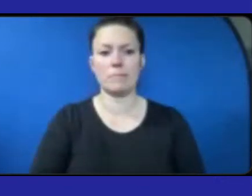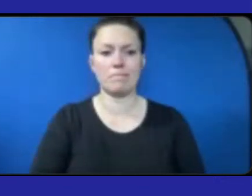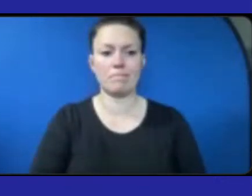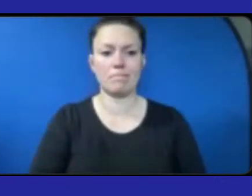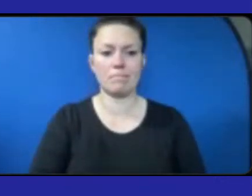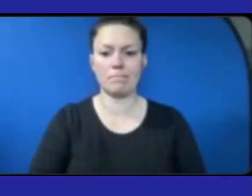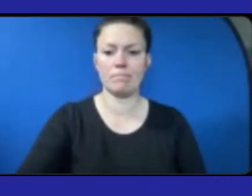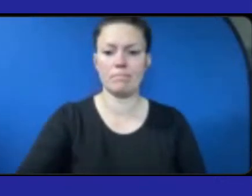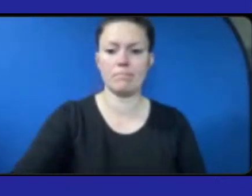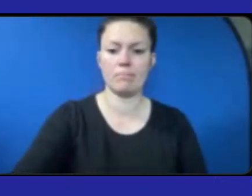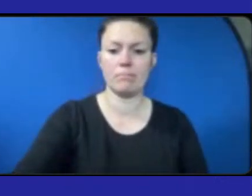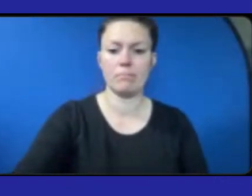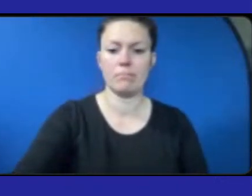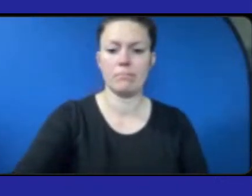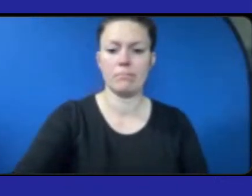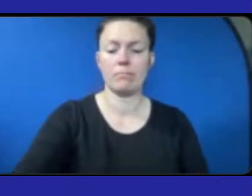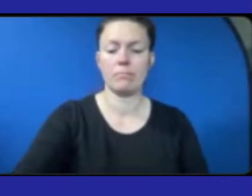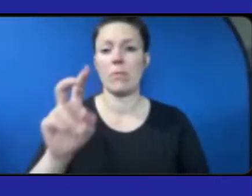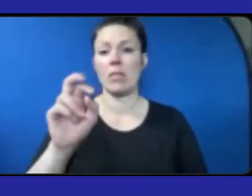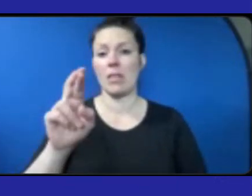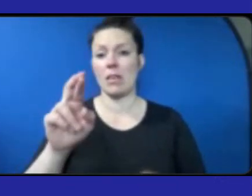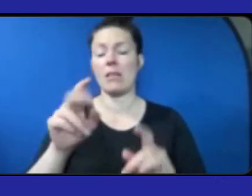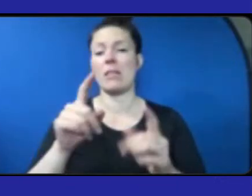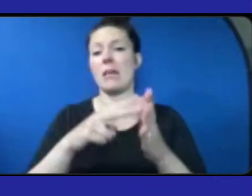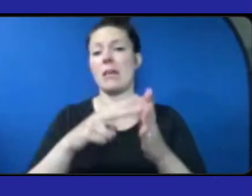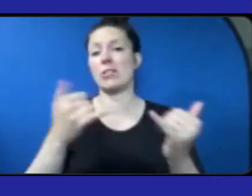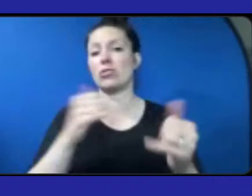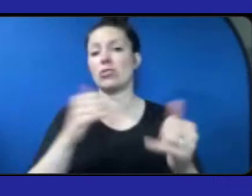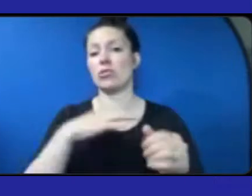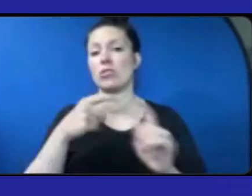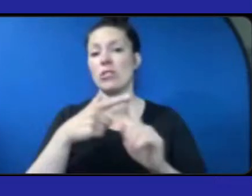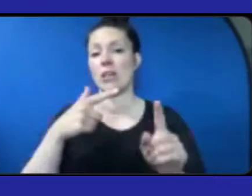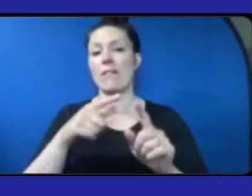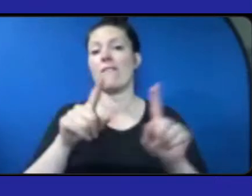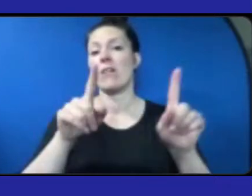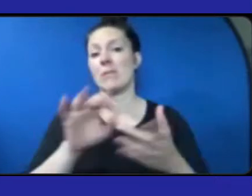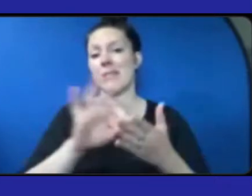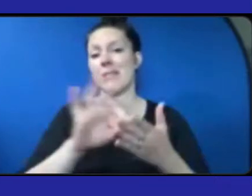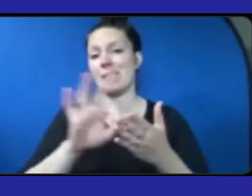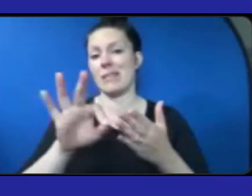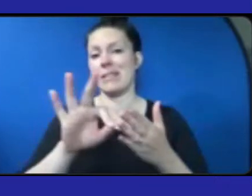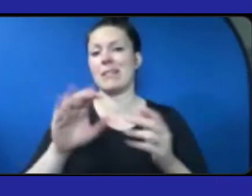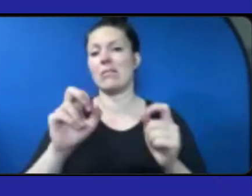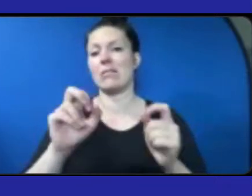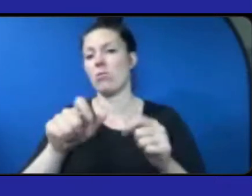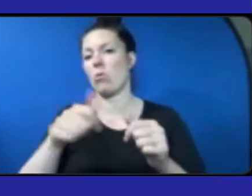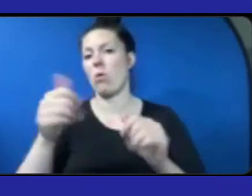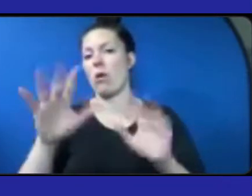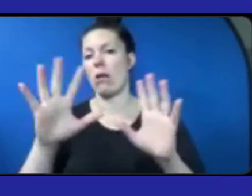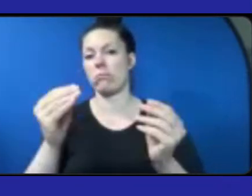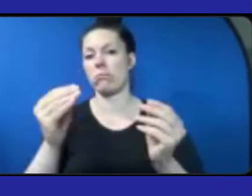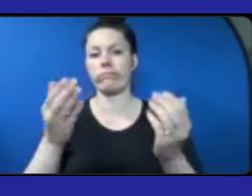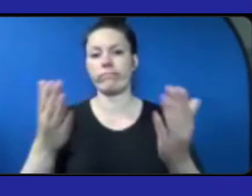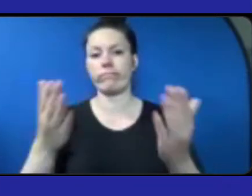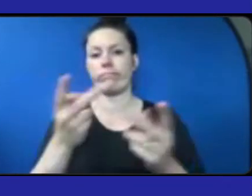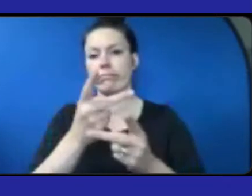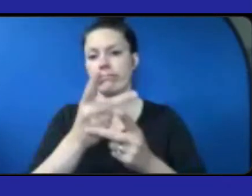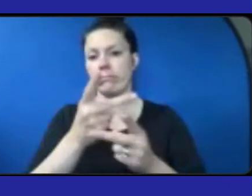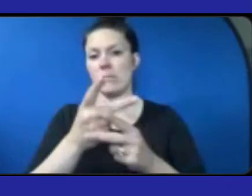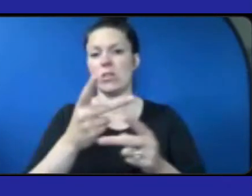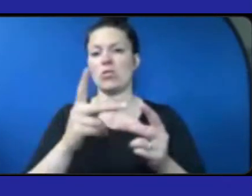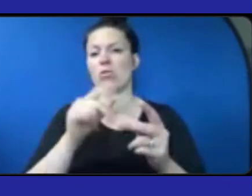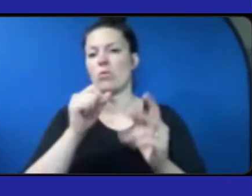The vendor would be managed by existing staff at Test and Trace or Office of Ambulatory Care, and no additional internal resources expected.